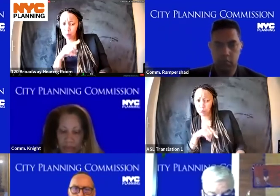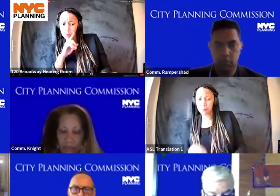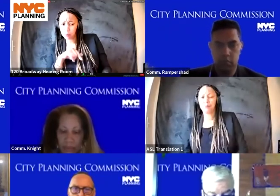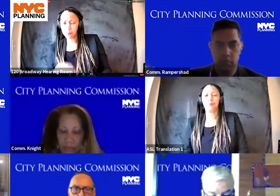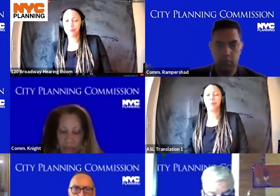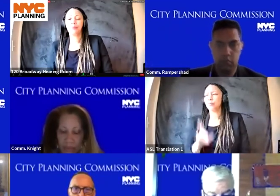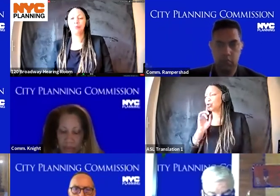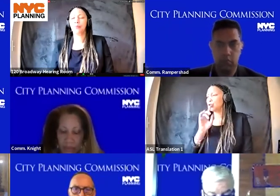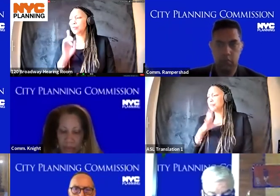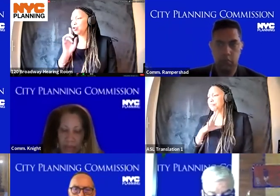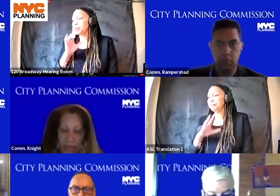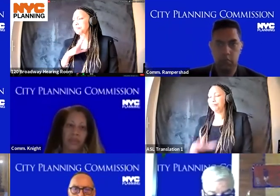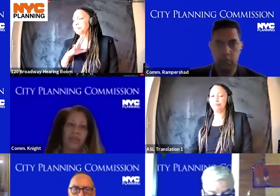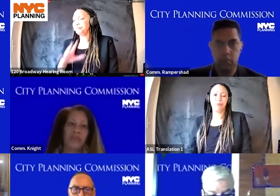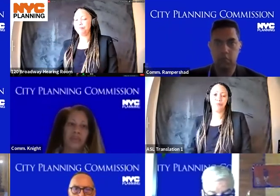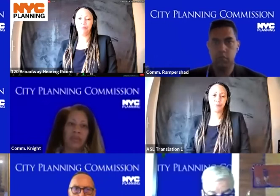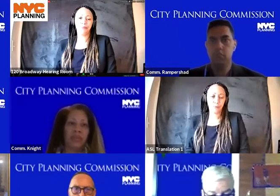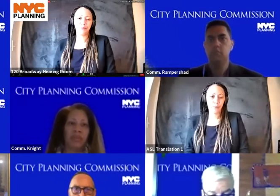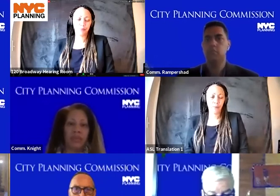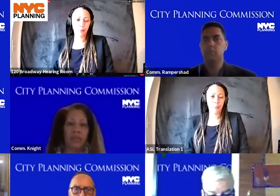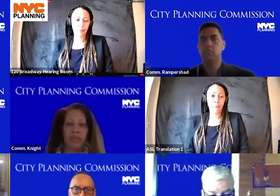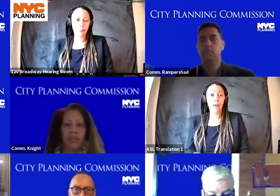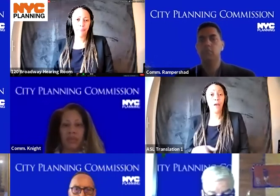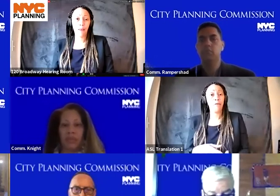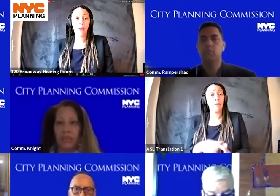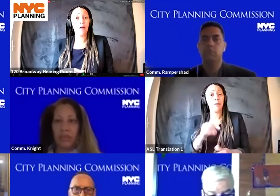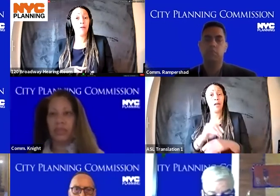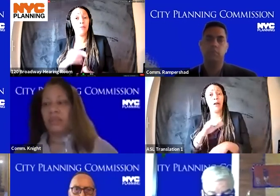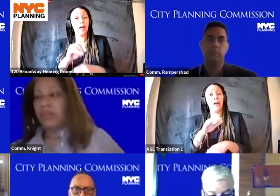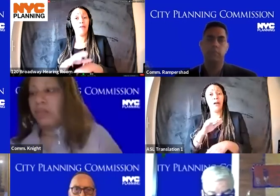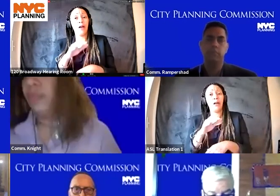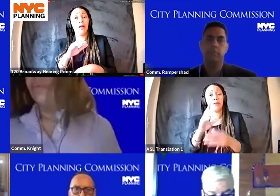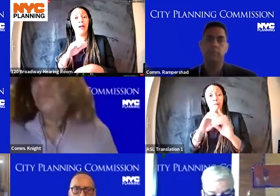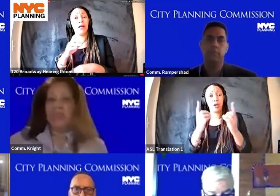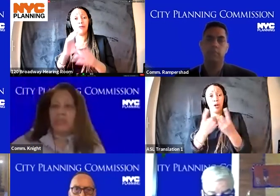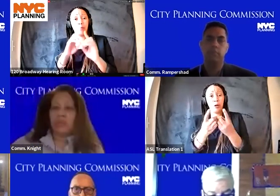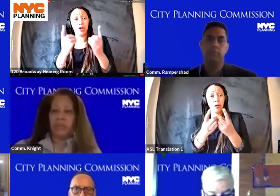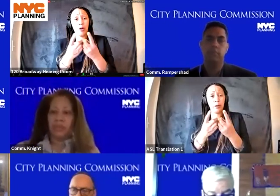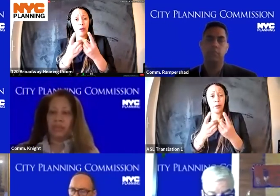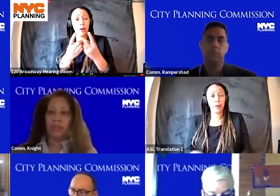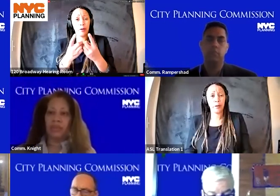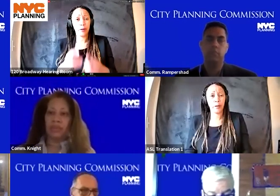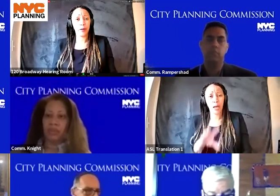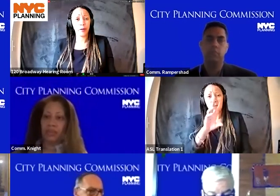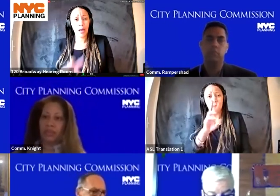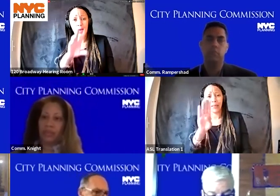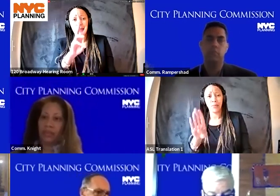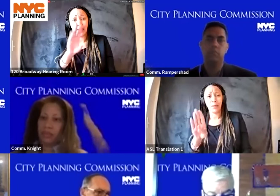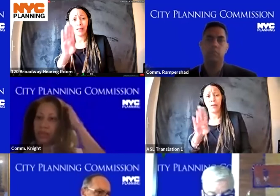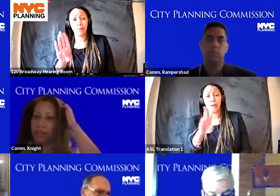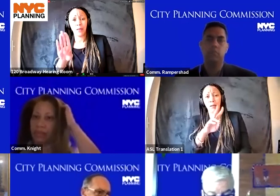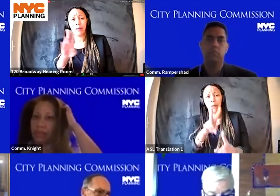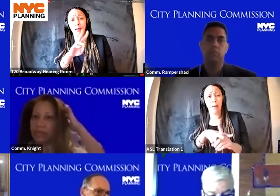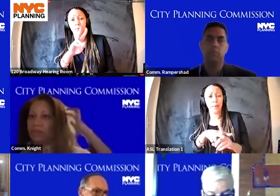Okay. Well, first, I believe we've been advised by the department that a 6B application is out of scope, would be